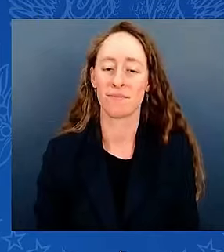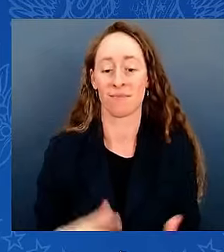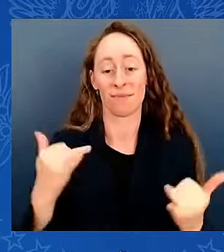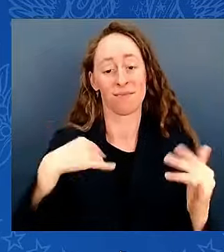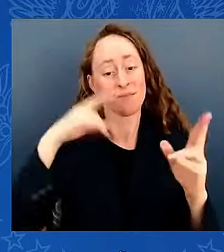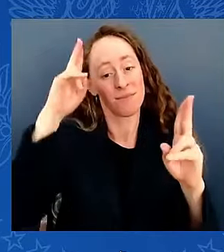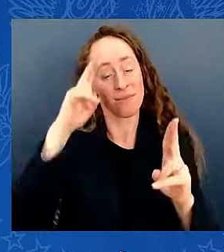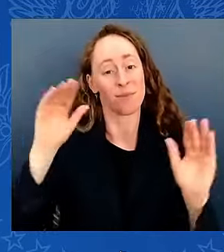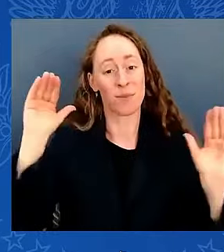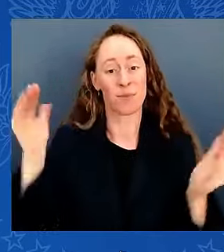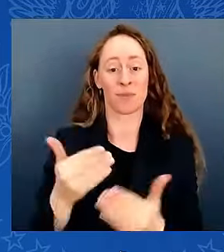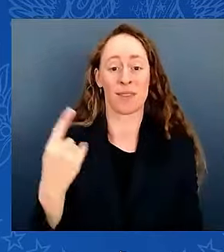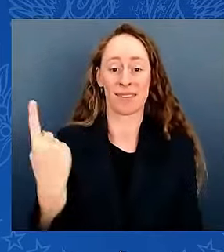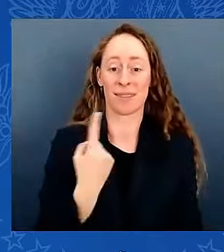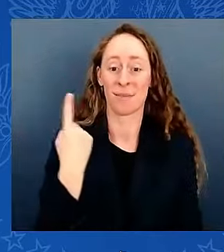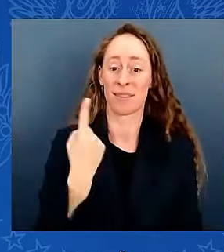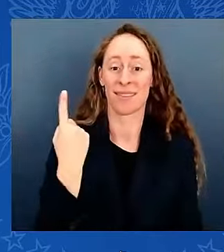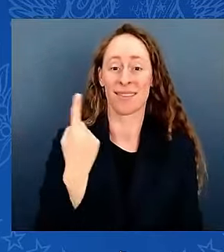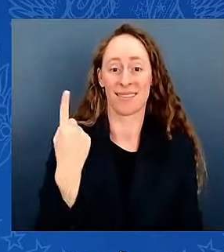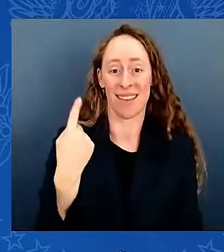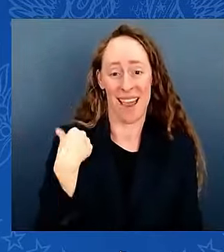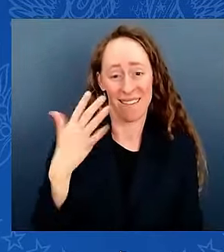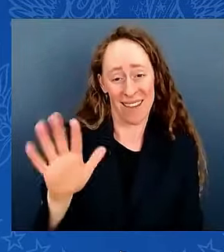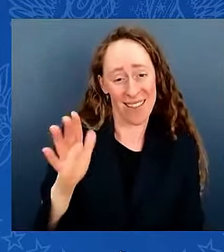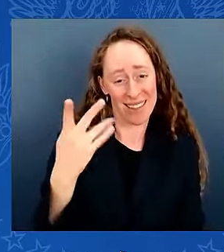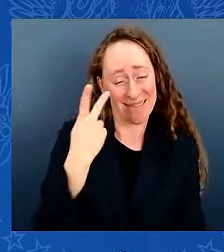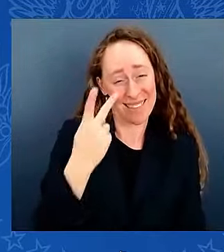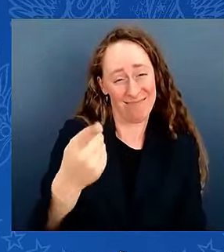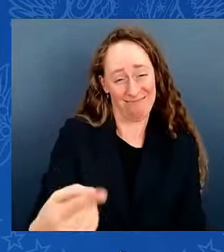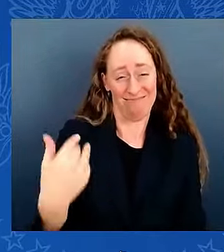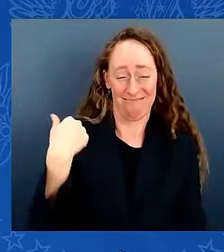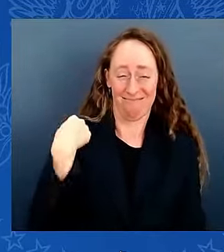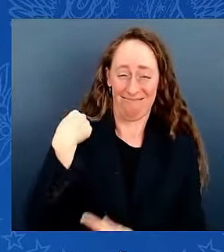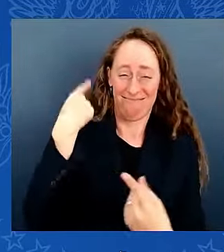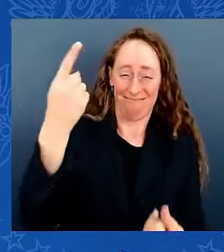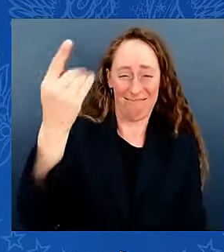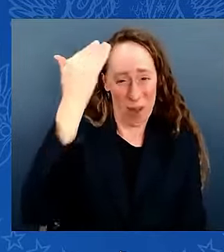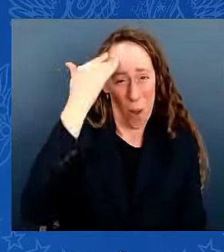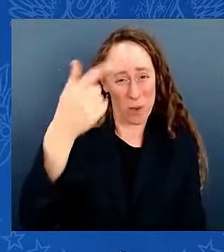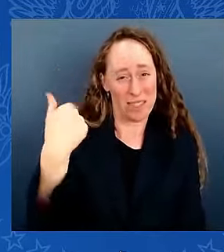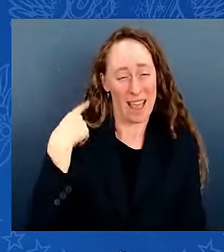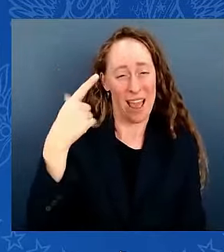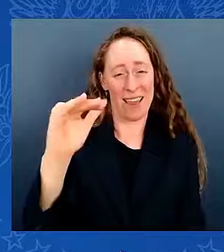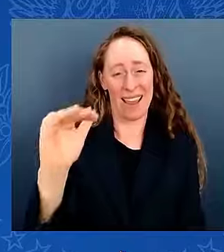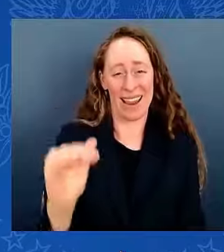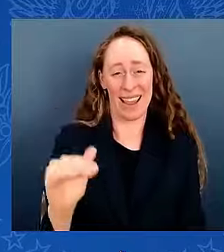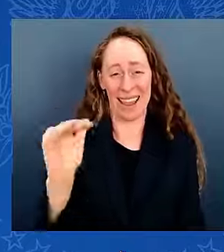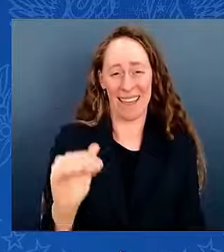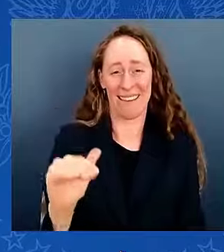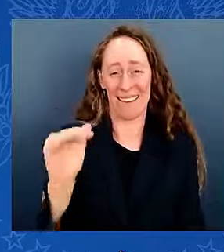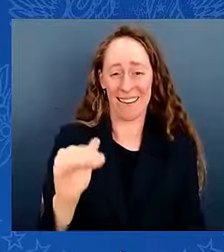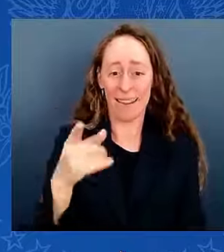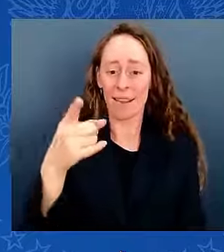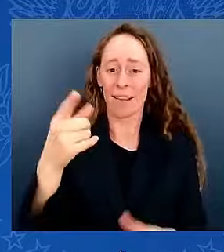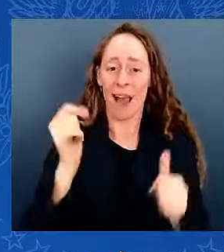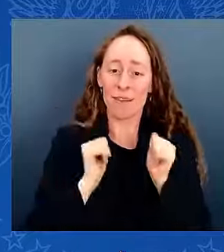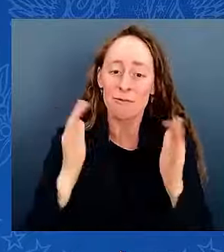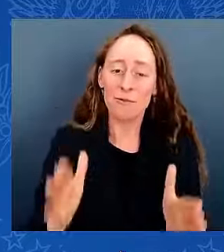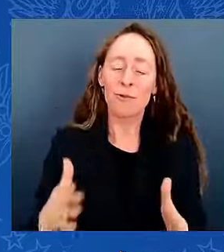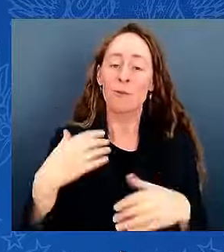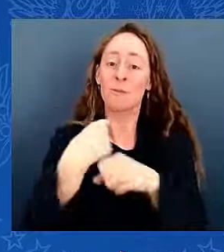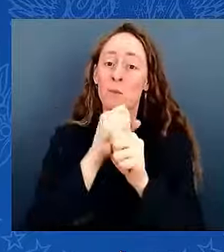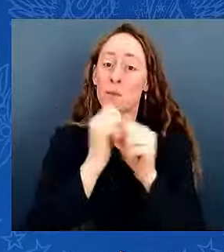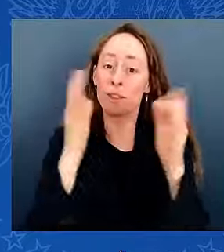wee high. To introduce award-winning actress and producer Marsai Martin.